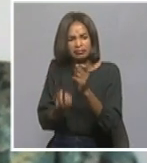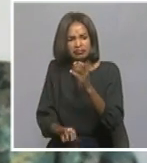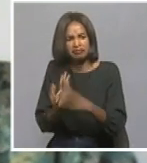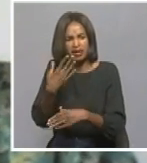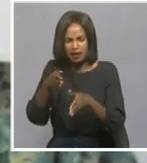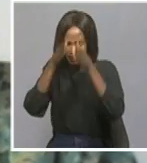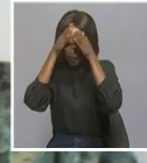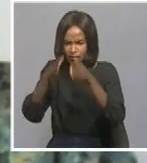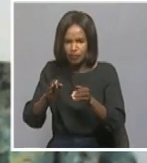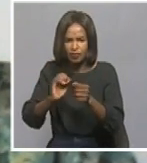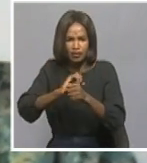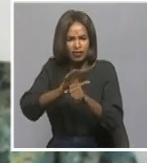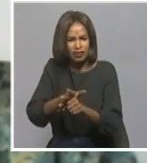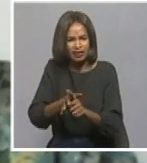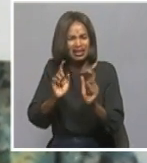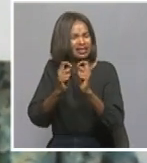COVID-19 task team?